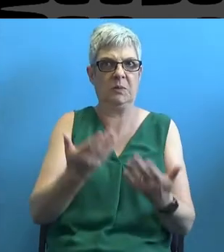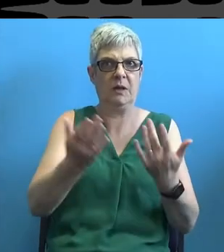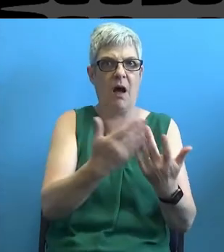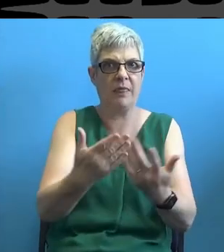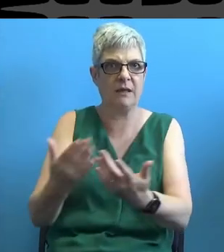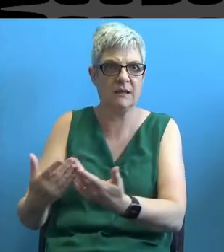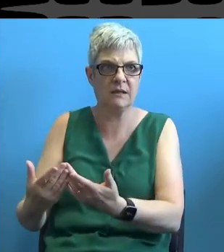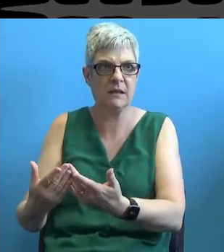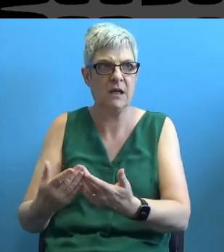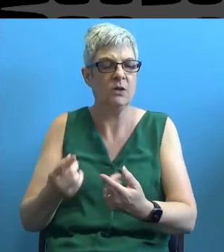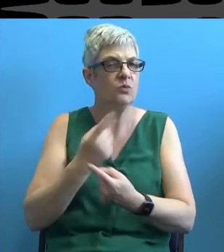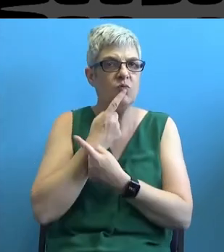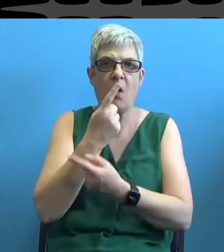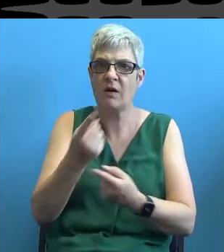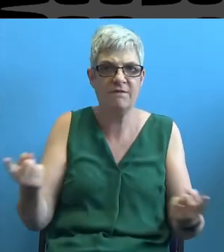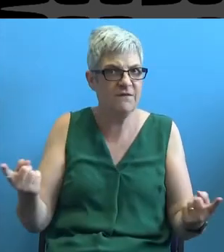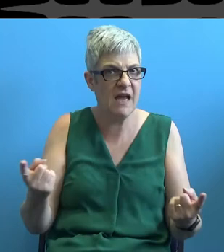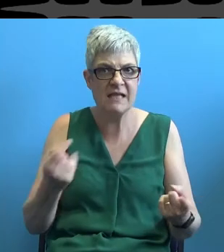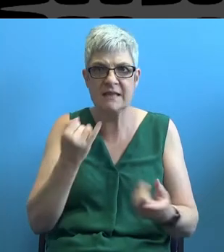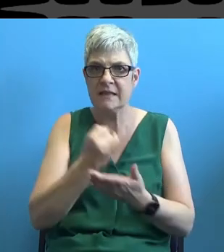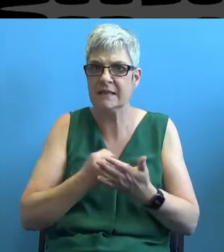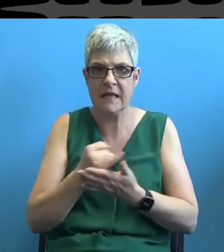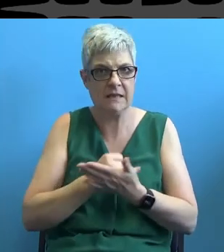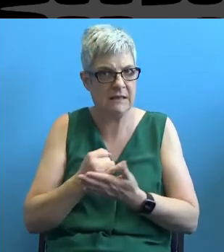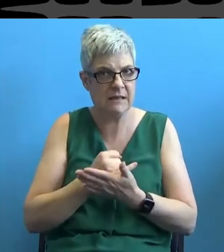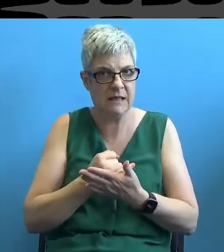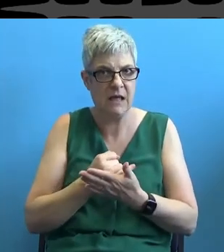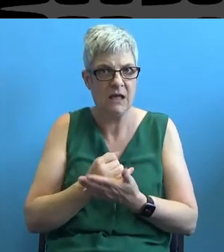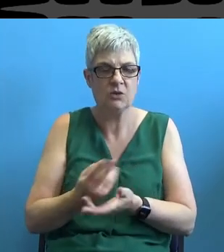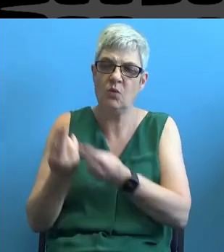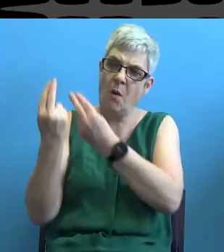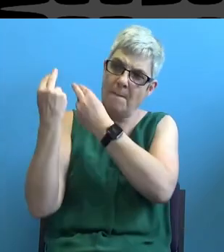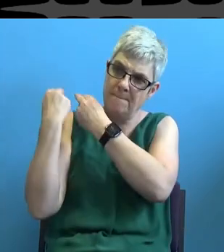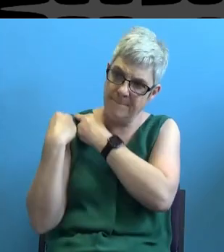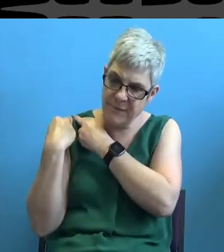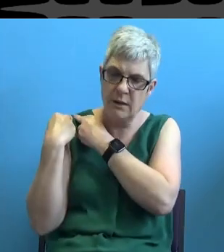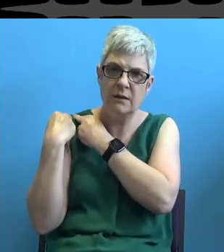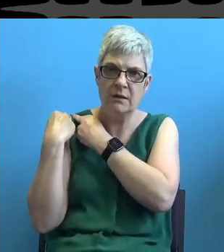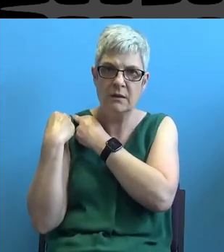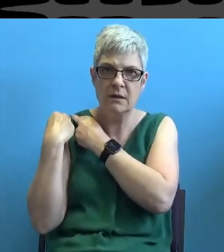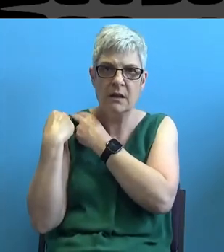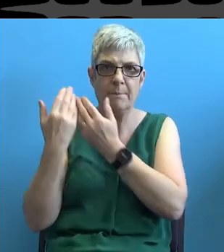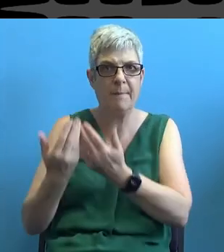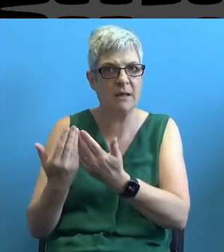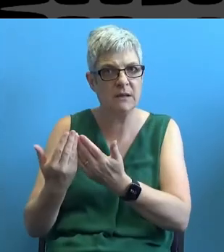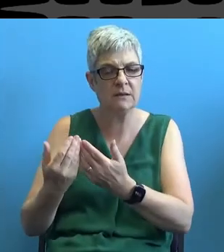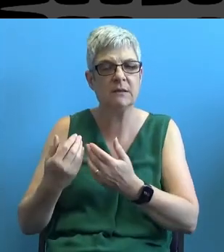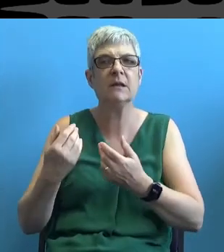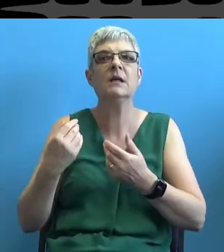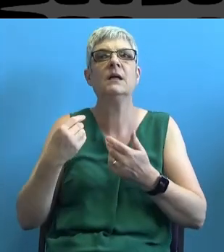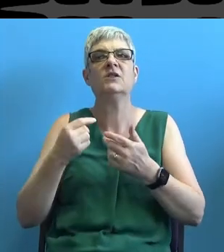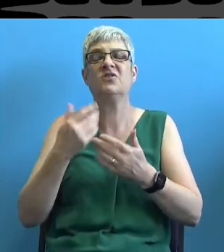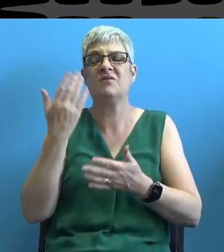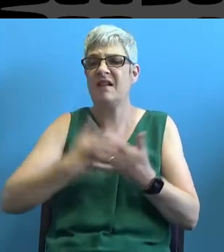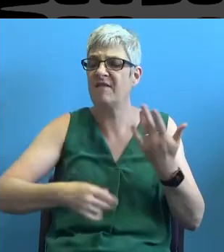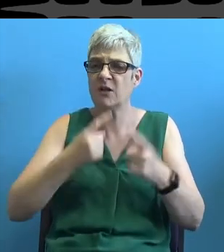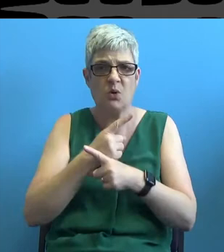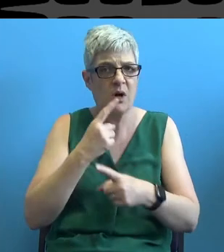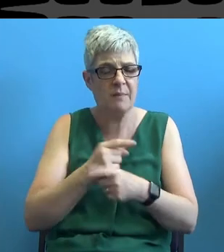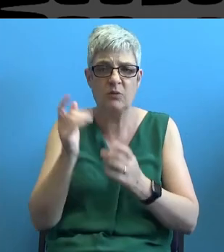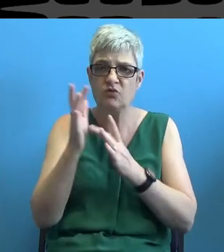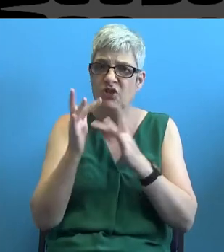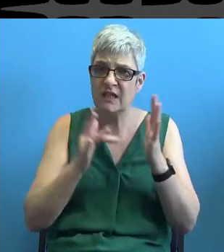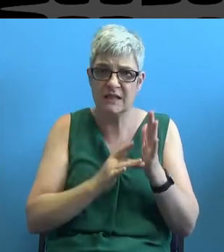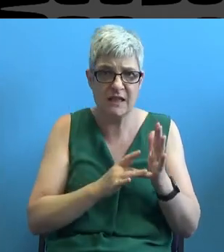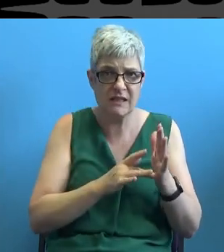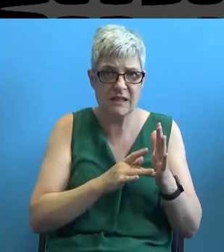sins, to not bear one another's burdens, to never mention Jesus to our non-Christian friends and